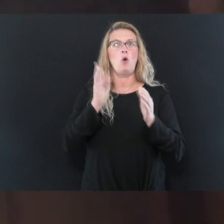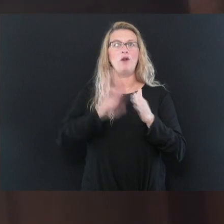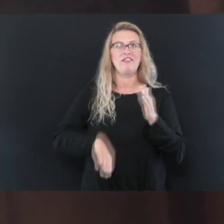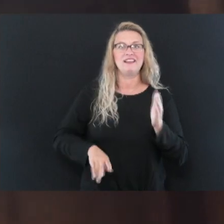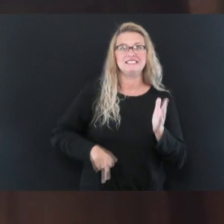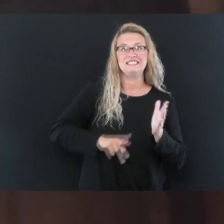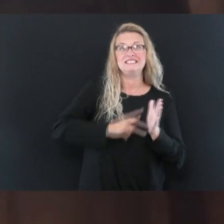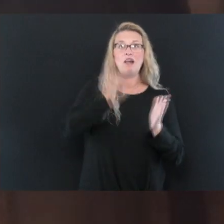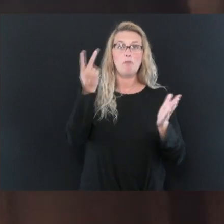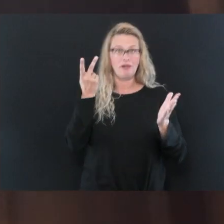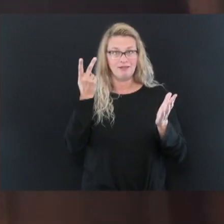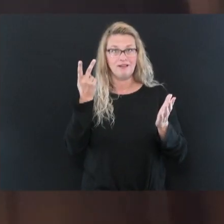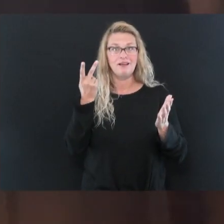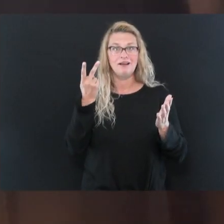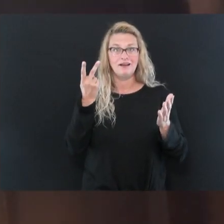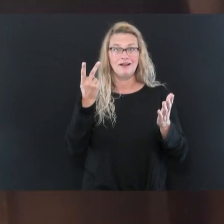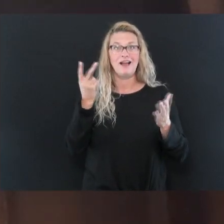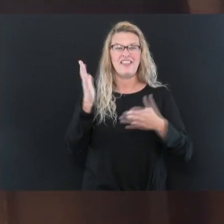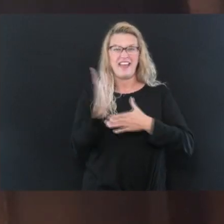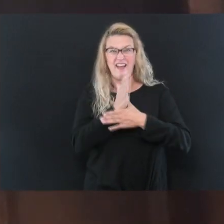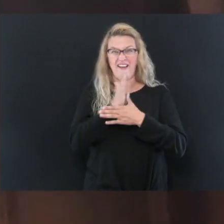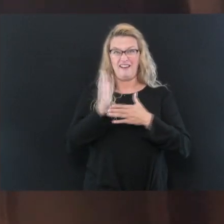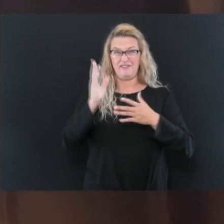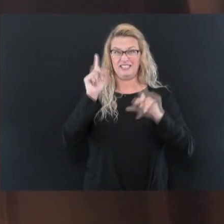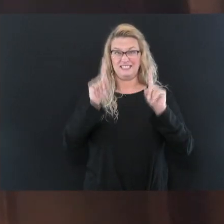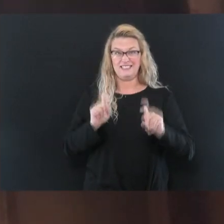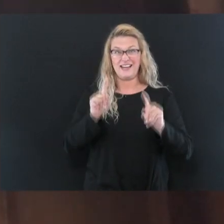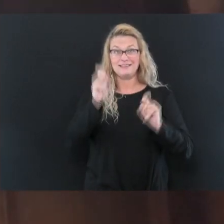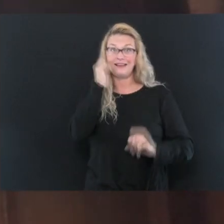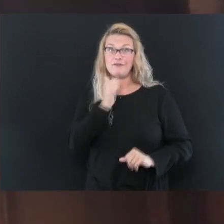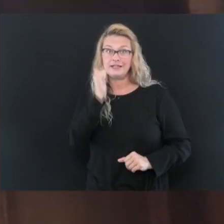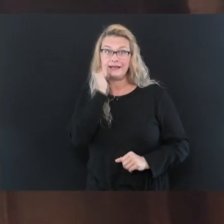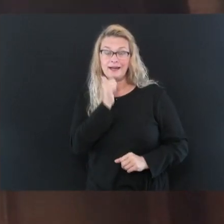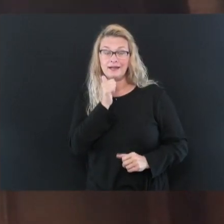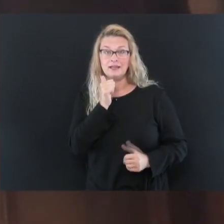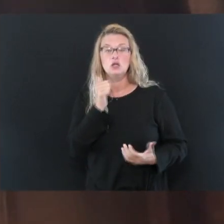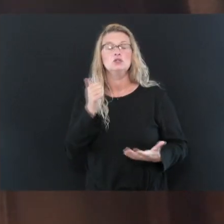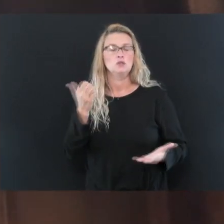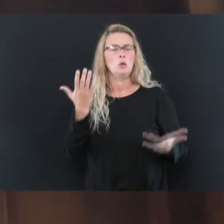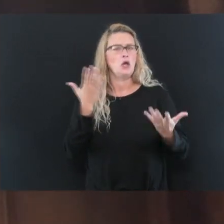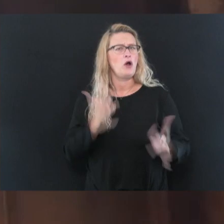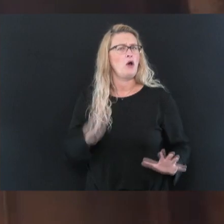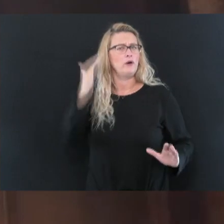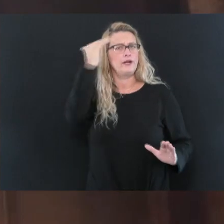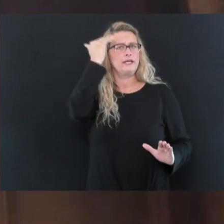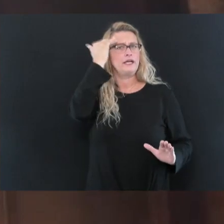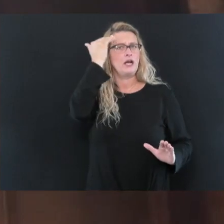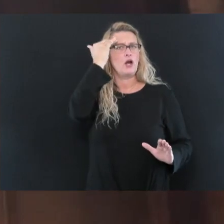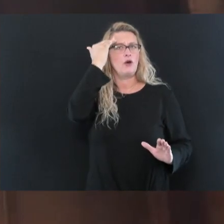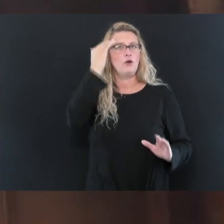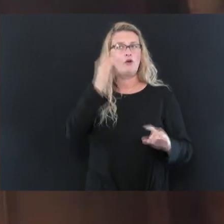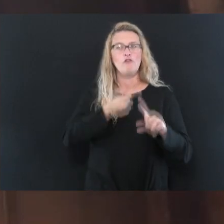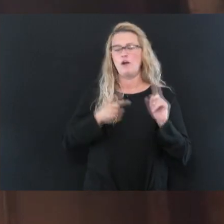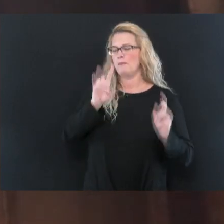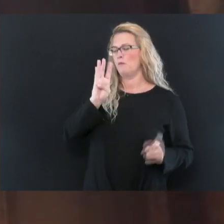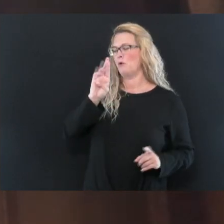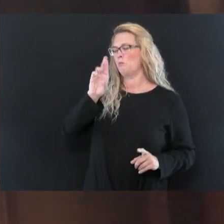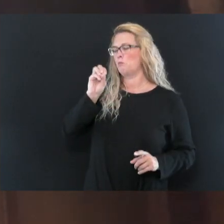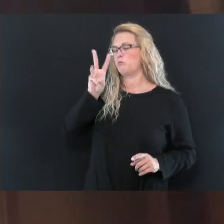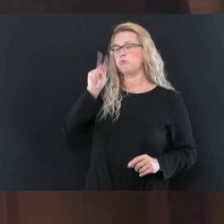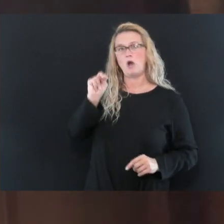number of tests that we're doing every day. And we know from work done from Brown University and also